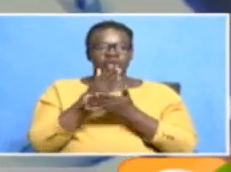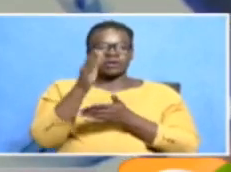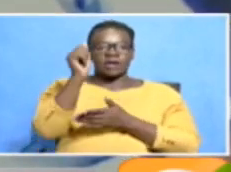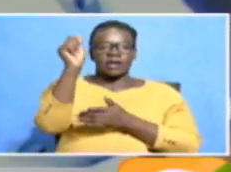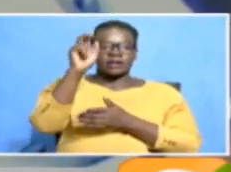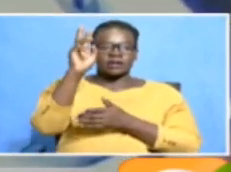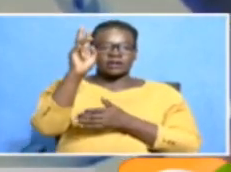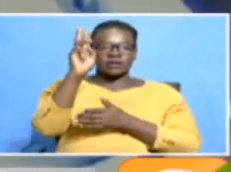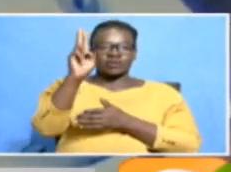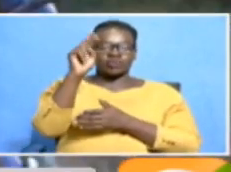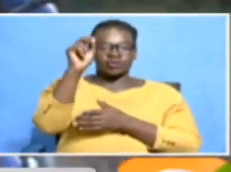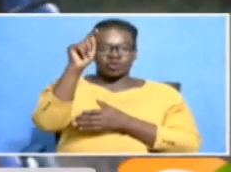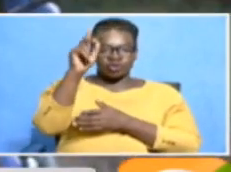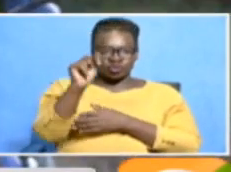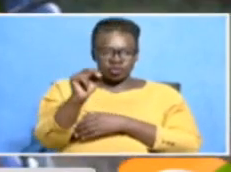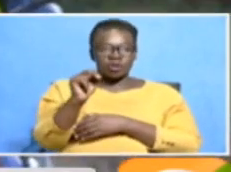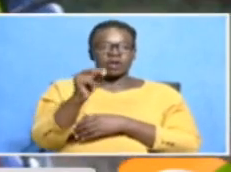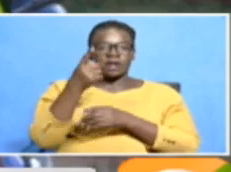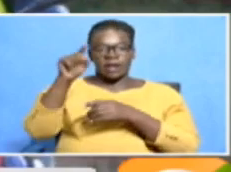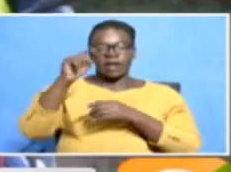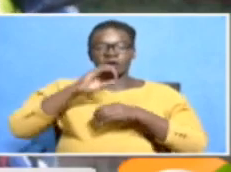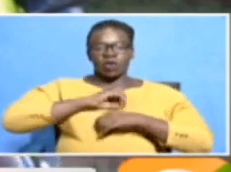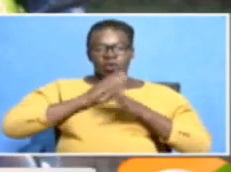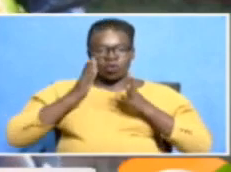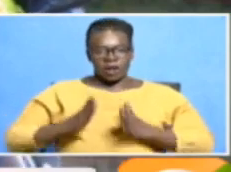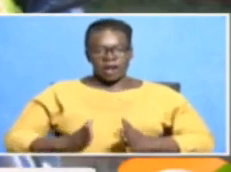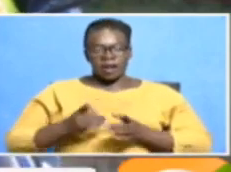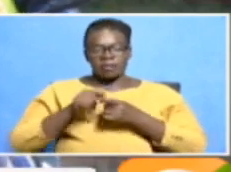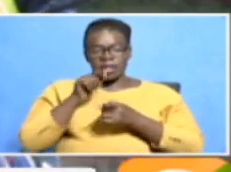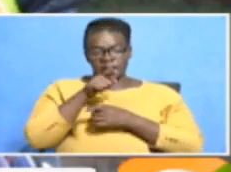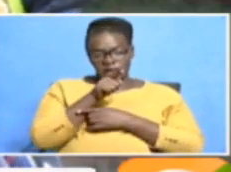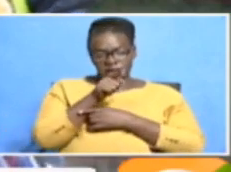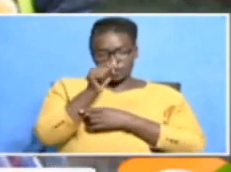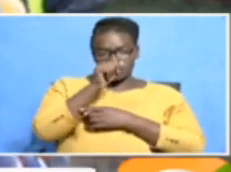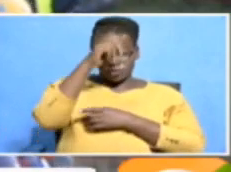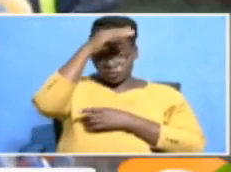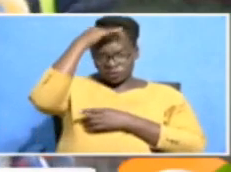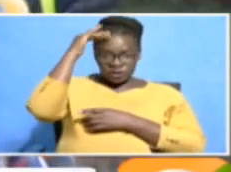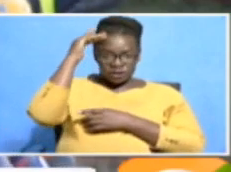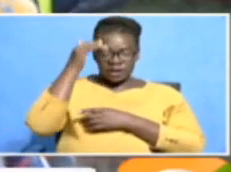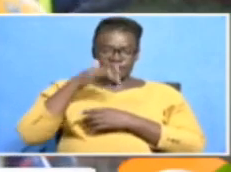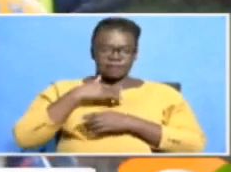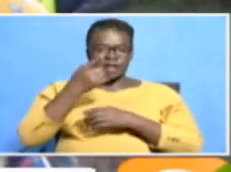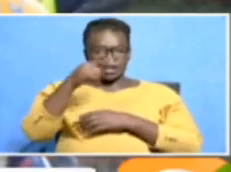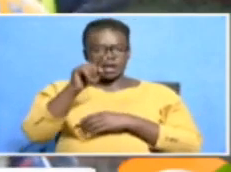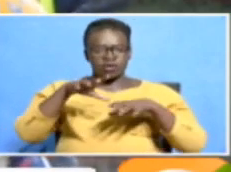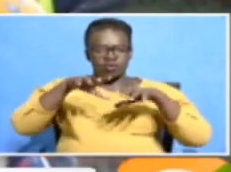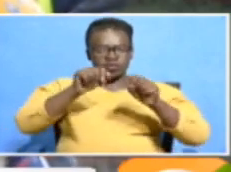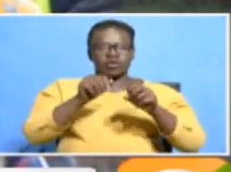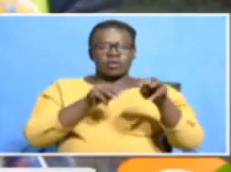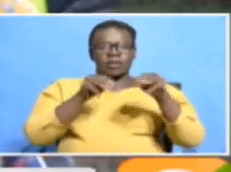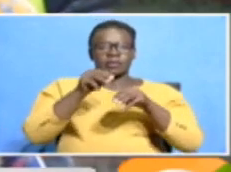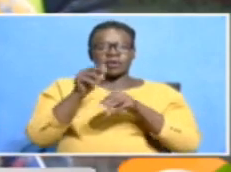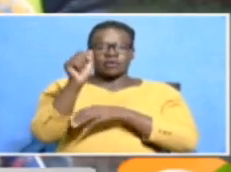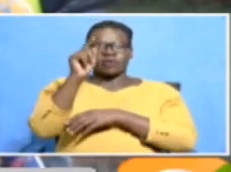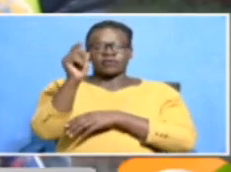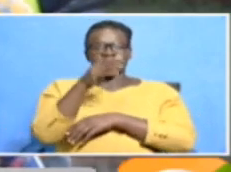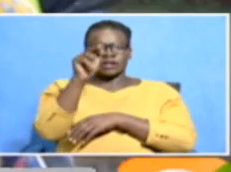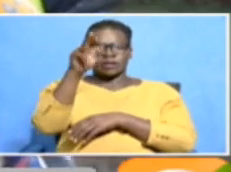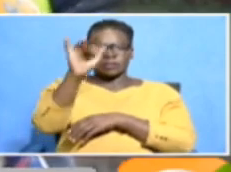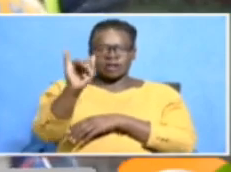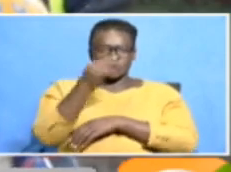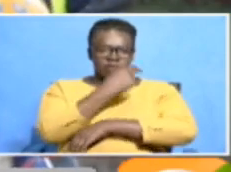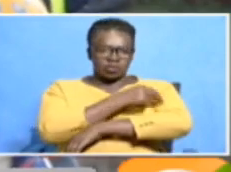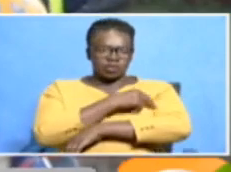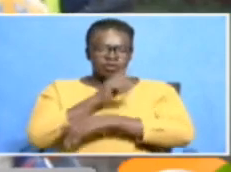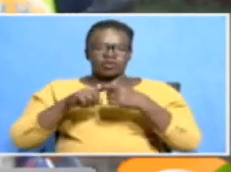were the legit owners. Well, to the Assumption Sisters, it might have been victorious to take over the management of St. Mary's Hospital to the patients